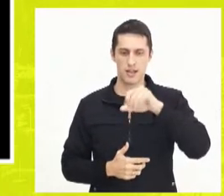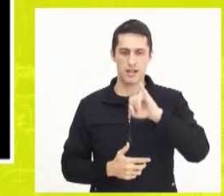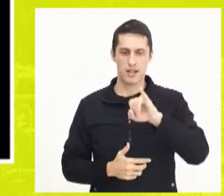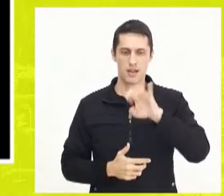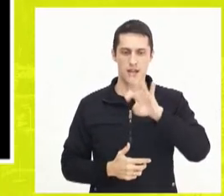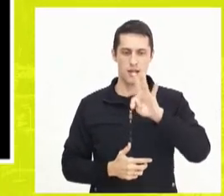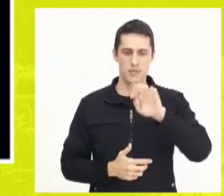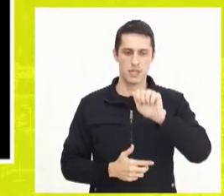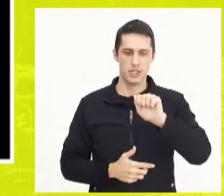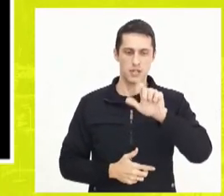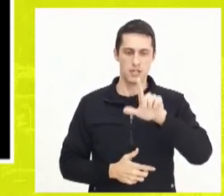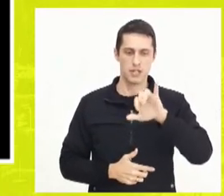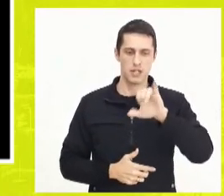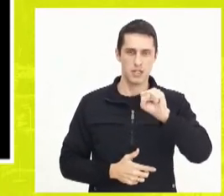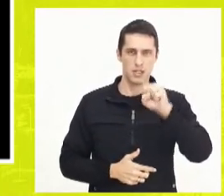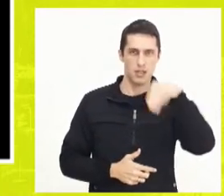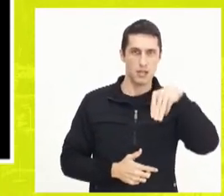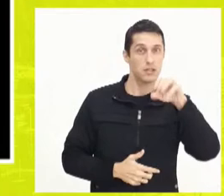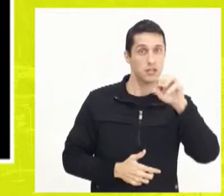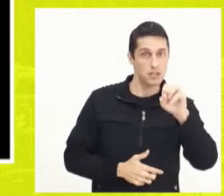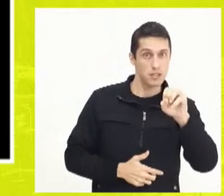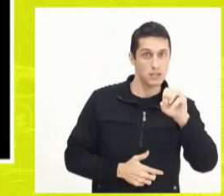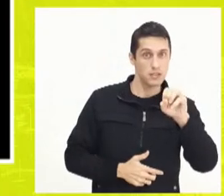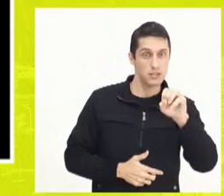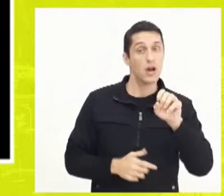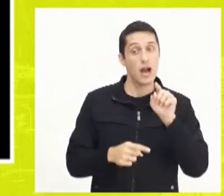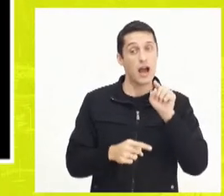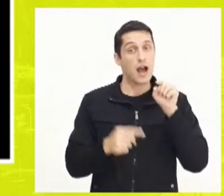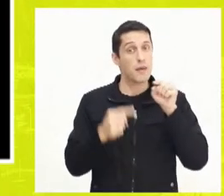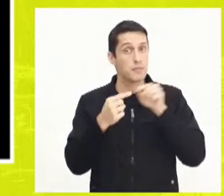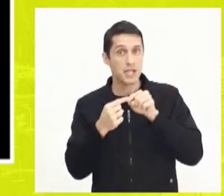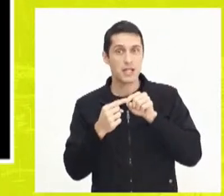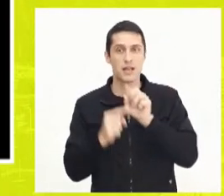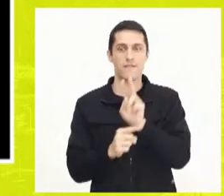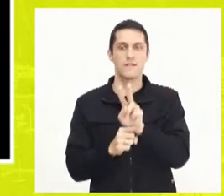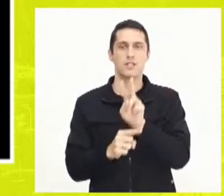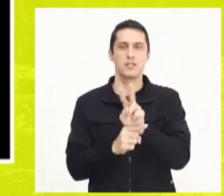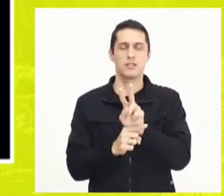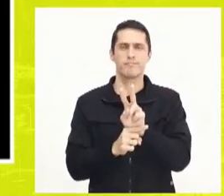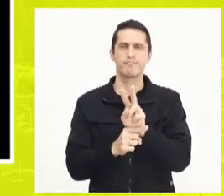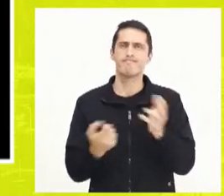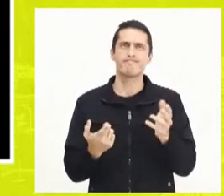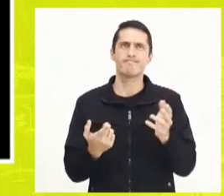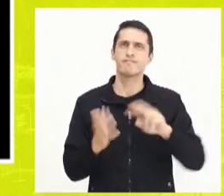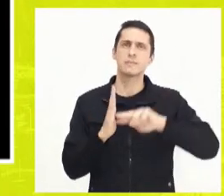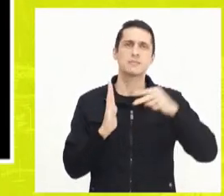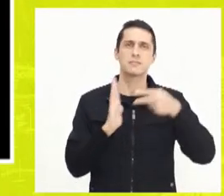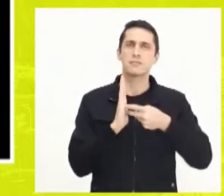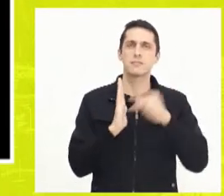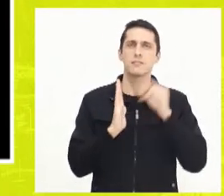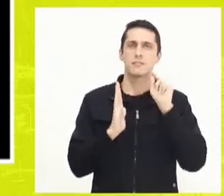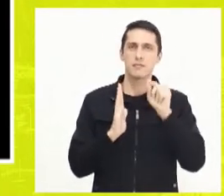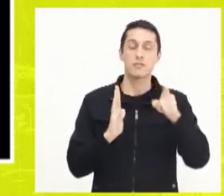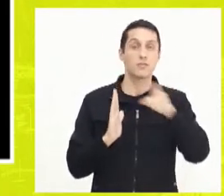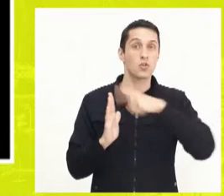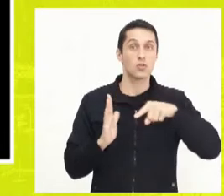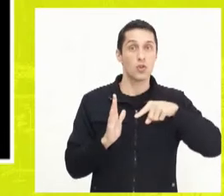capitalism of surveillance how can we translate this we are